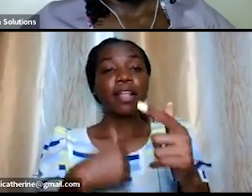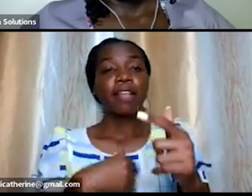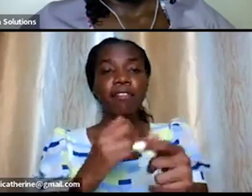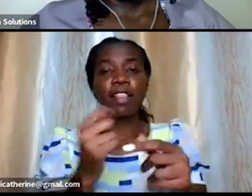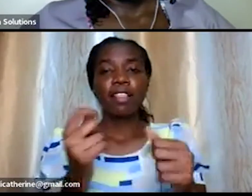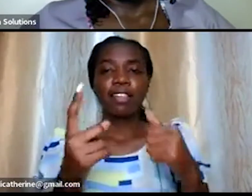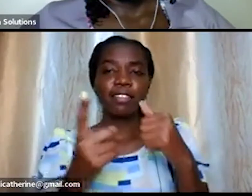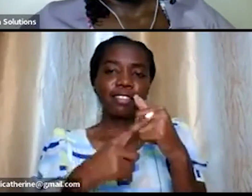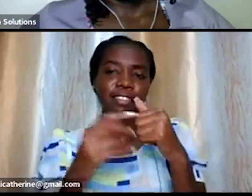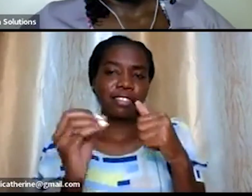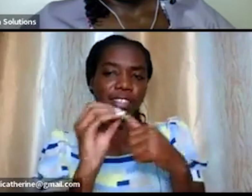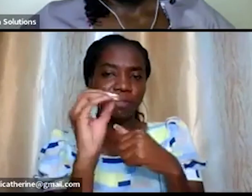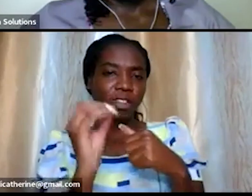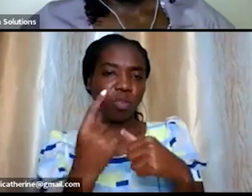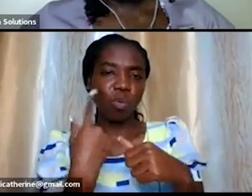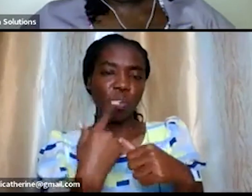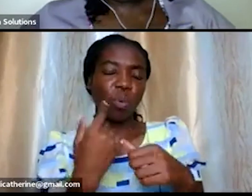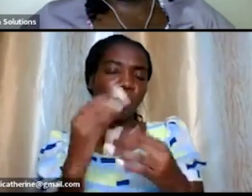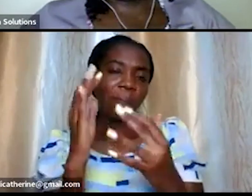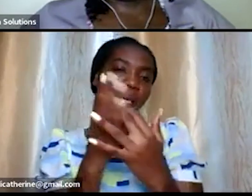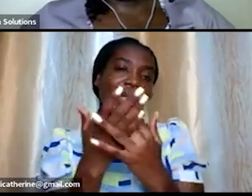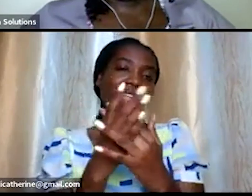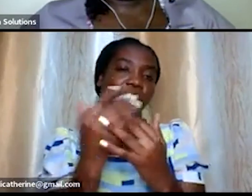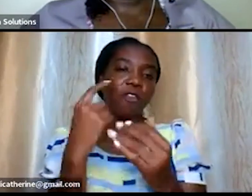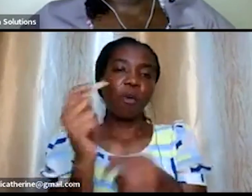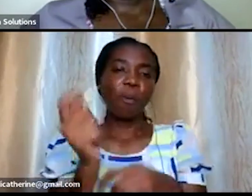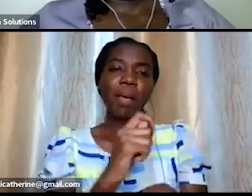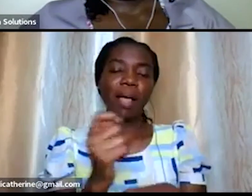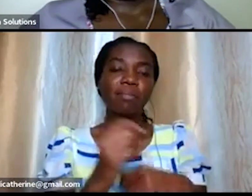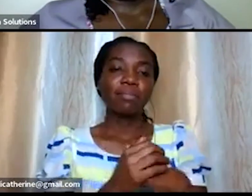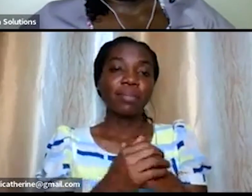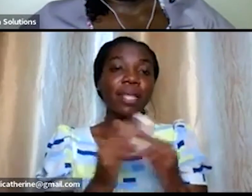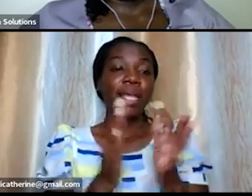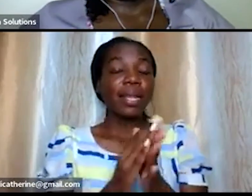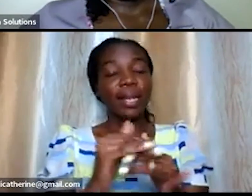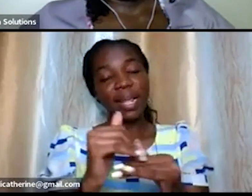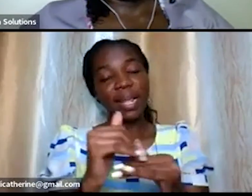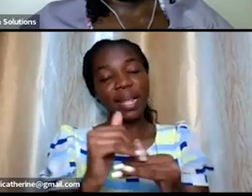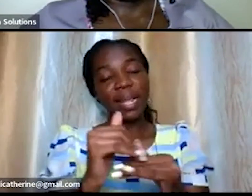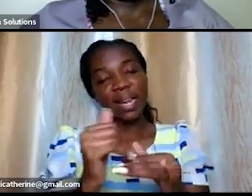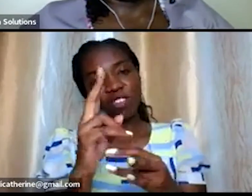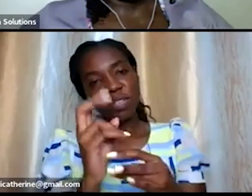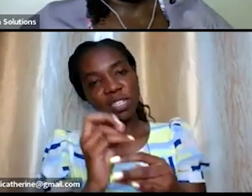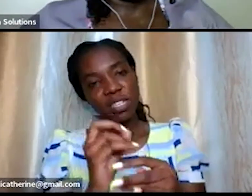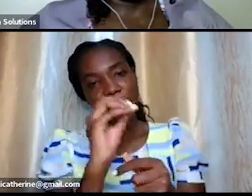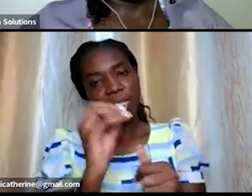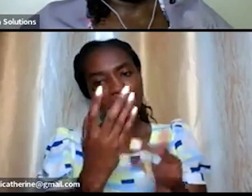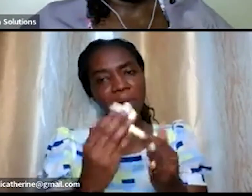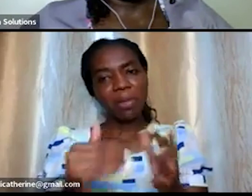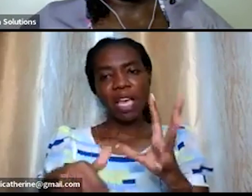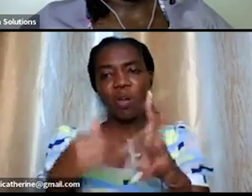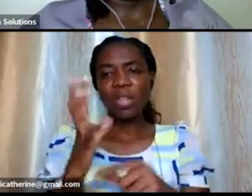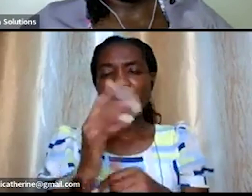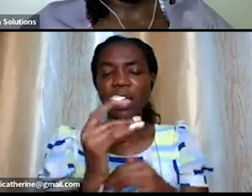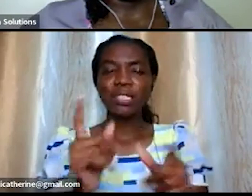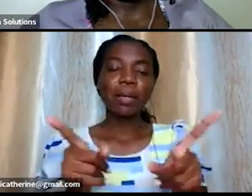or so percent will be in the middle of the bell. And another 20% might be outliers as well in the bottom